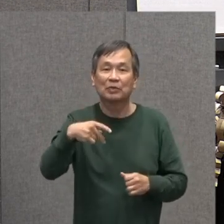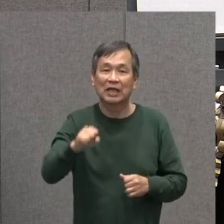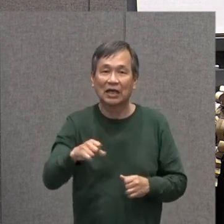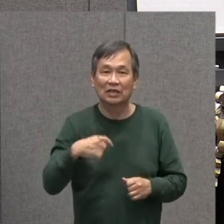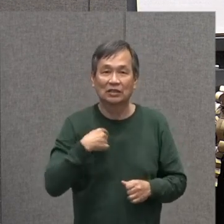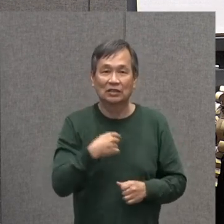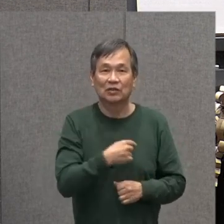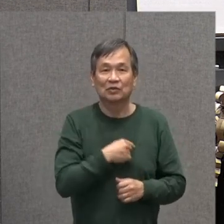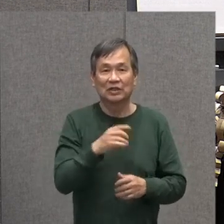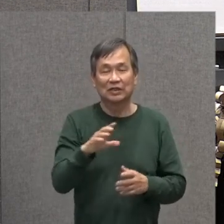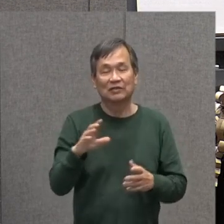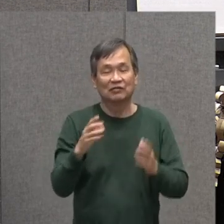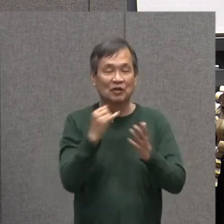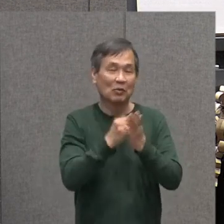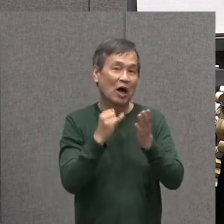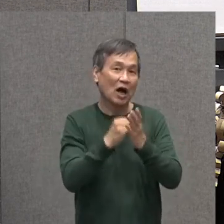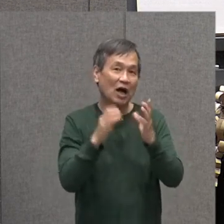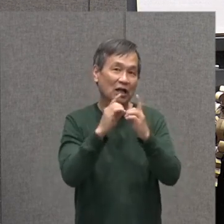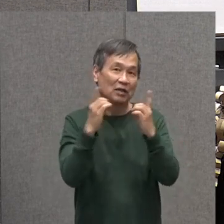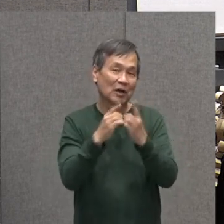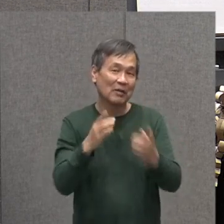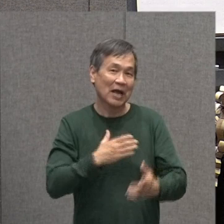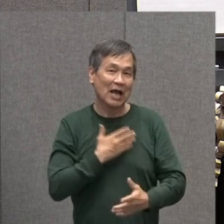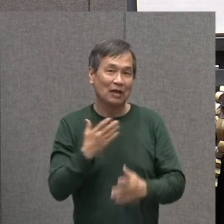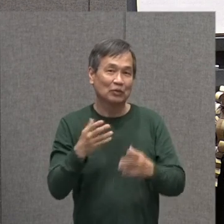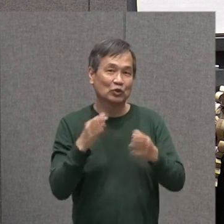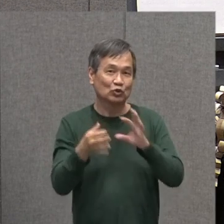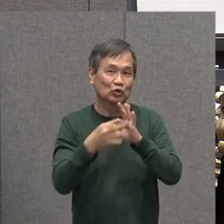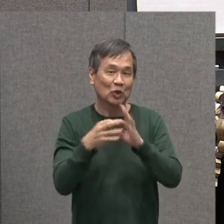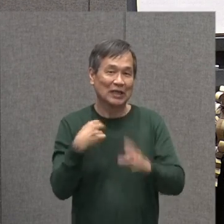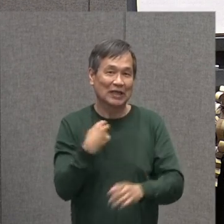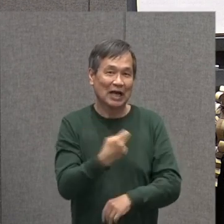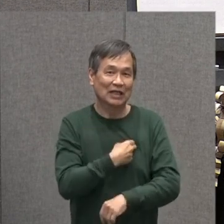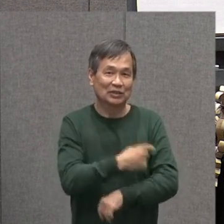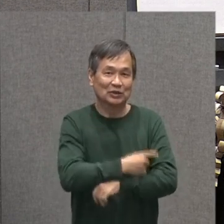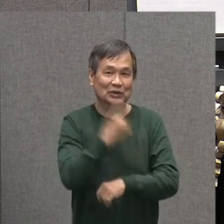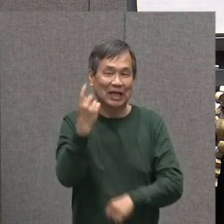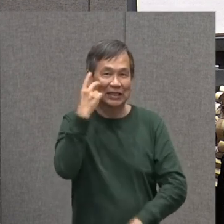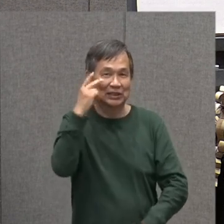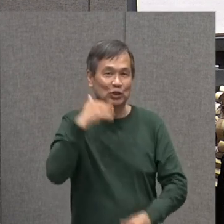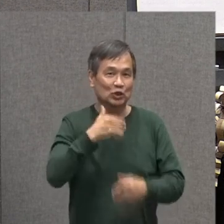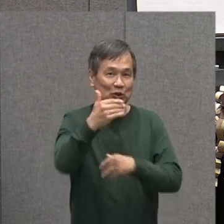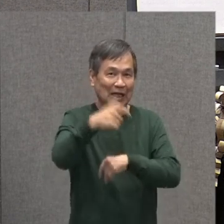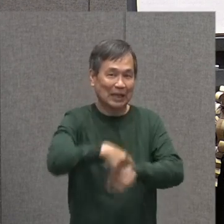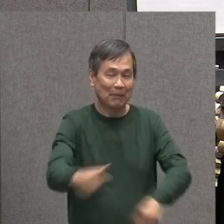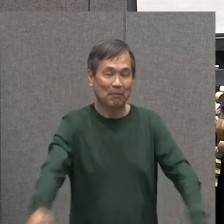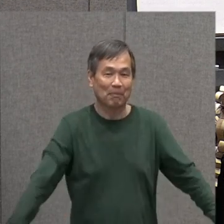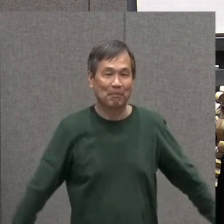from the Fine Arts Department, and we're happy that you made art with us today. See you next time.